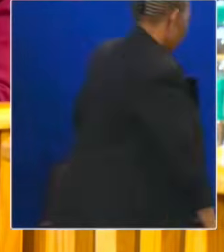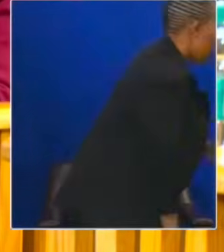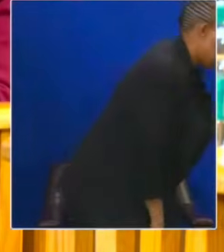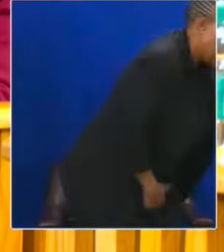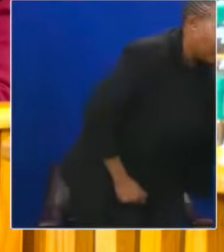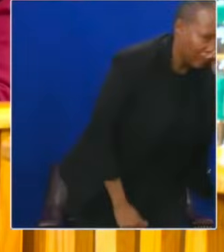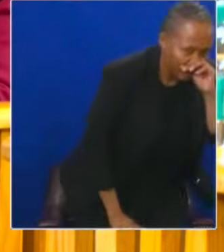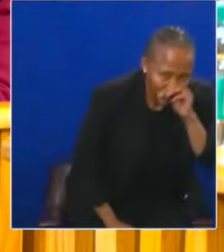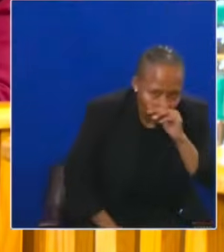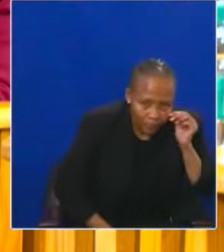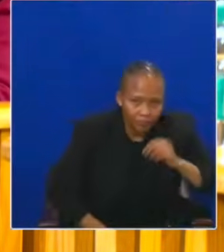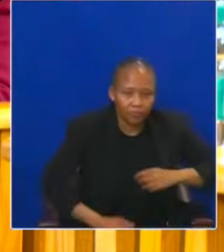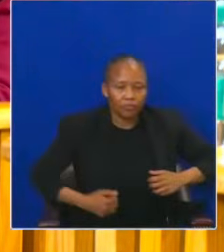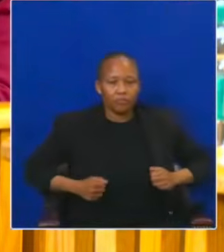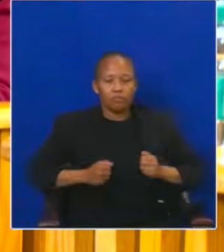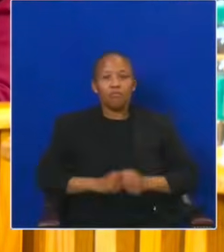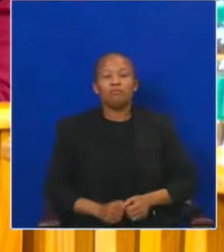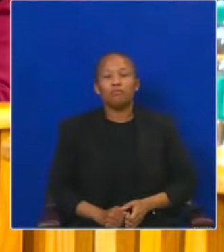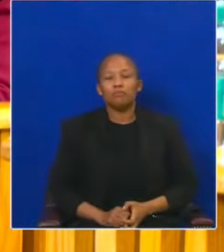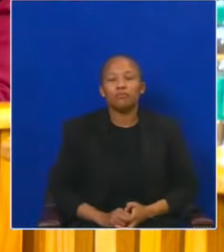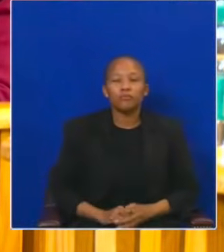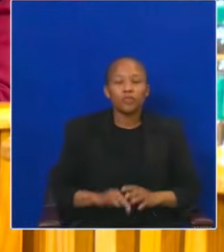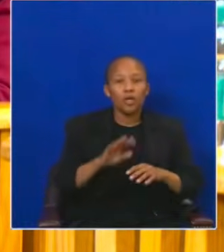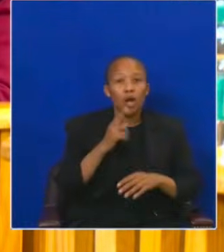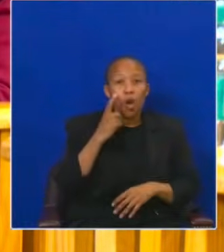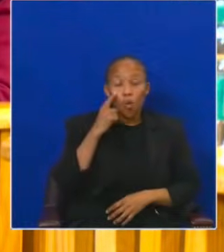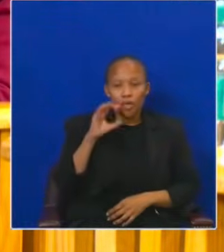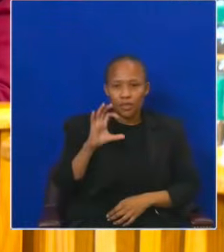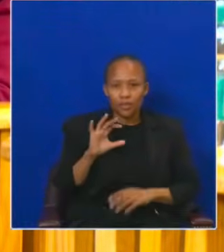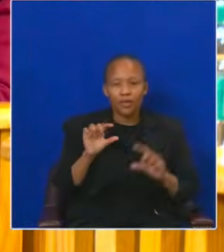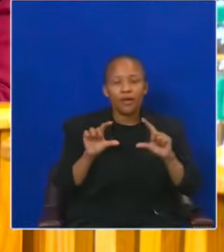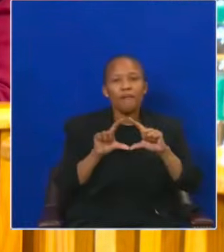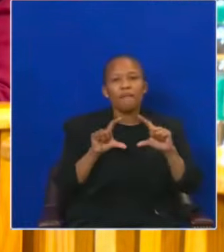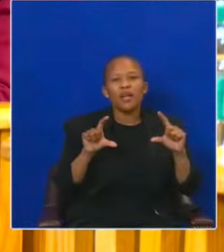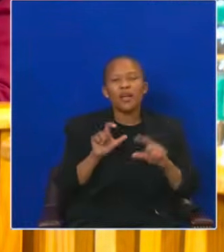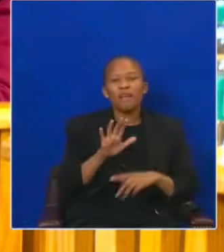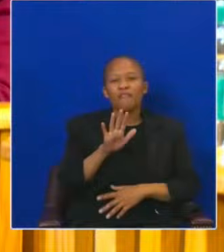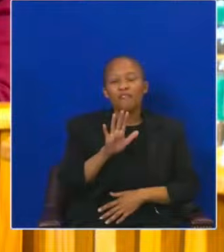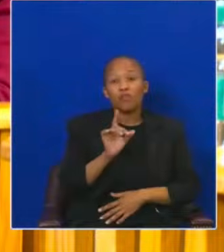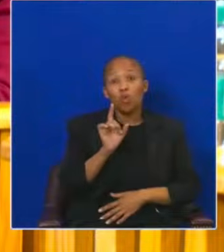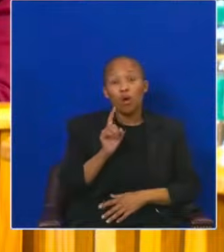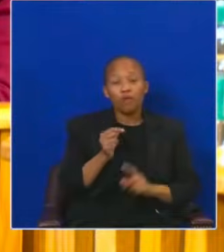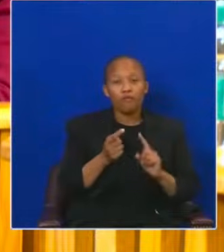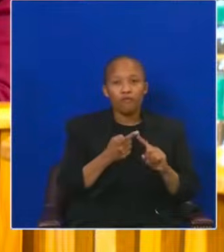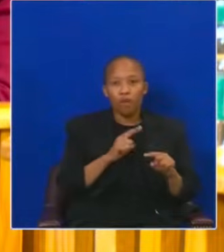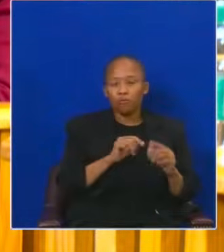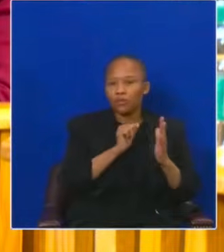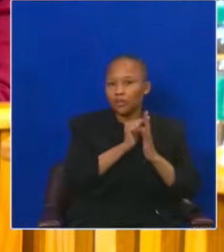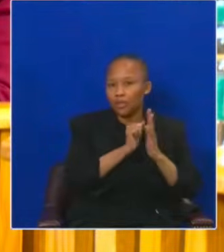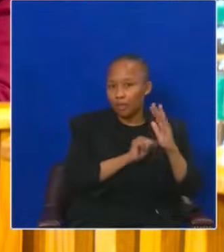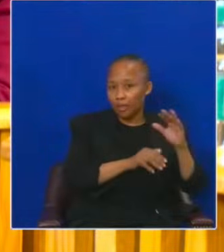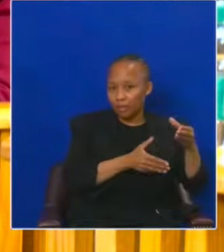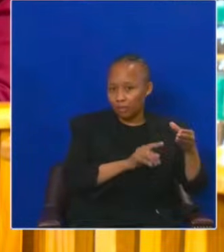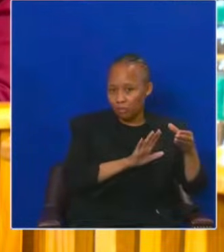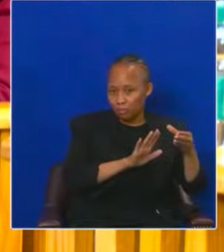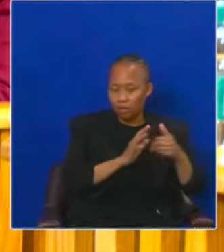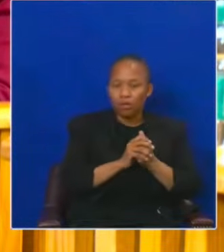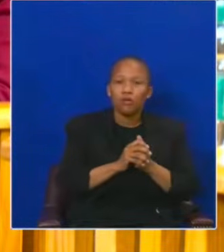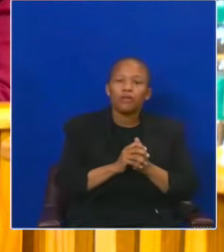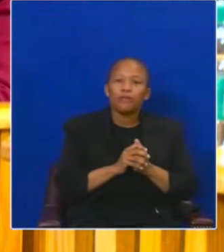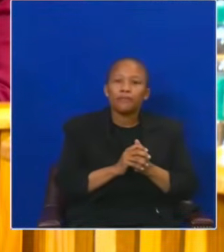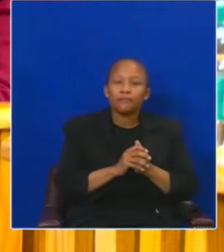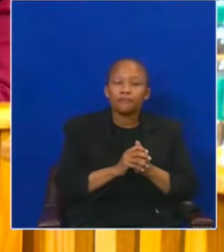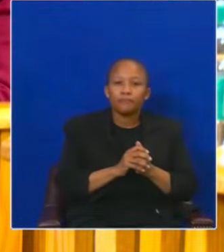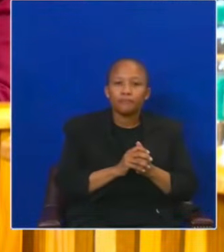in paragraph 51 of your witness statement, you set out certain